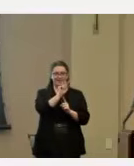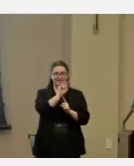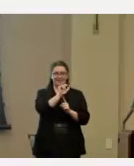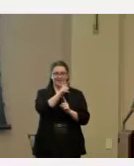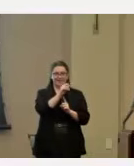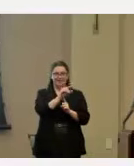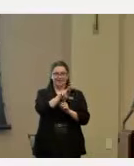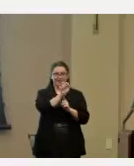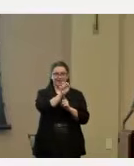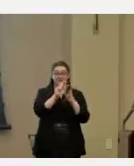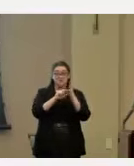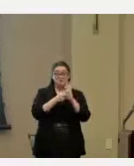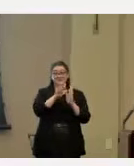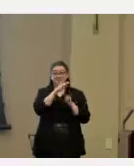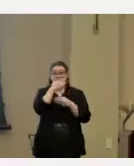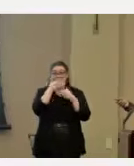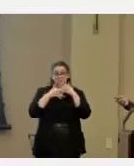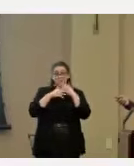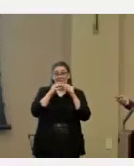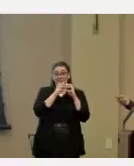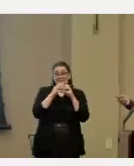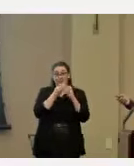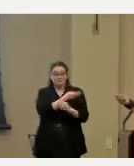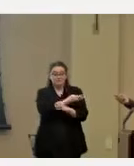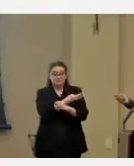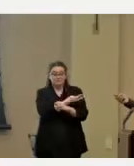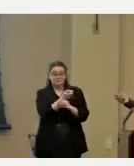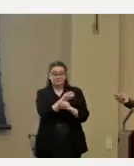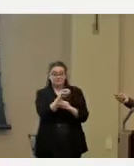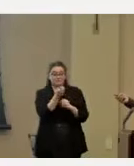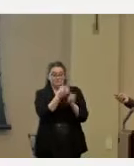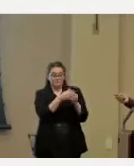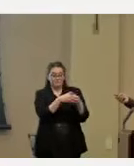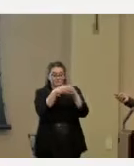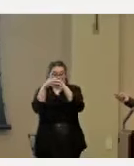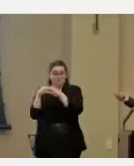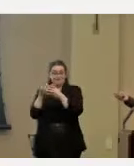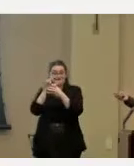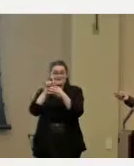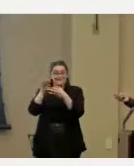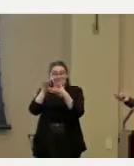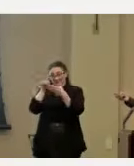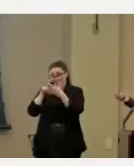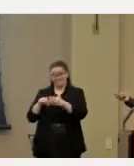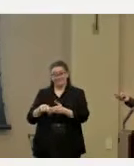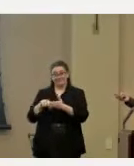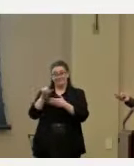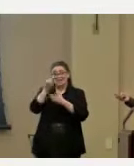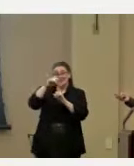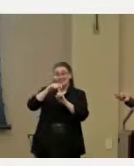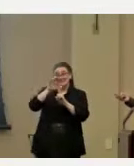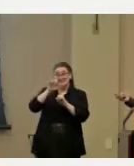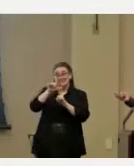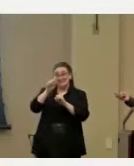study, their blood cells were removed, they were taken into the lab, their T cells were